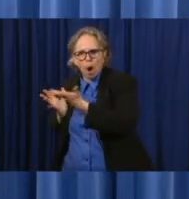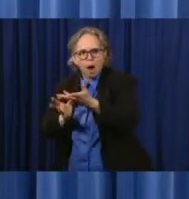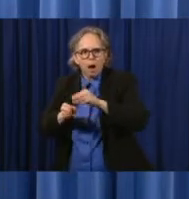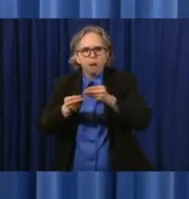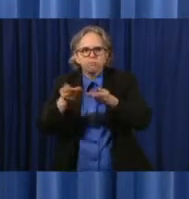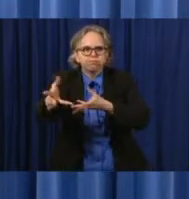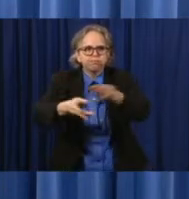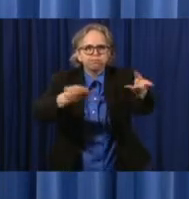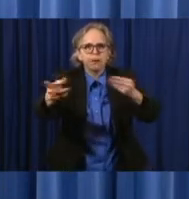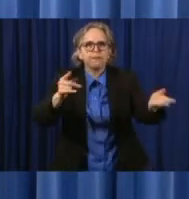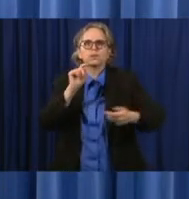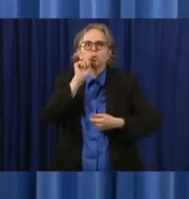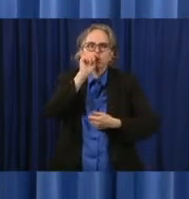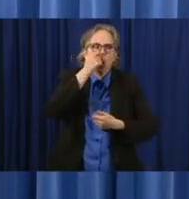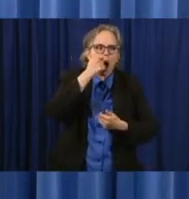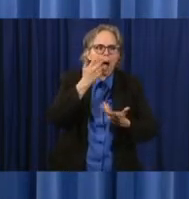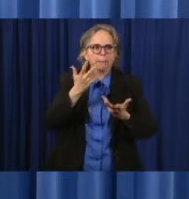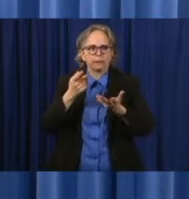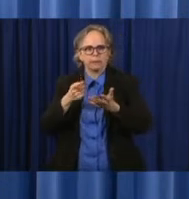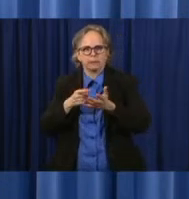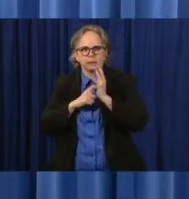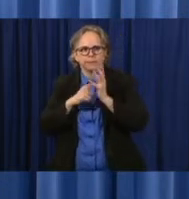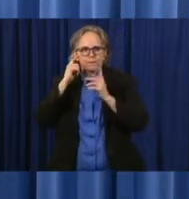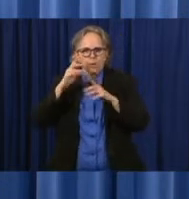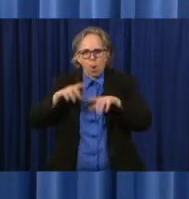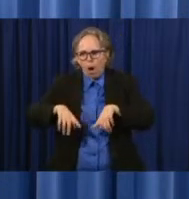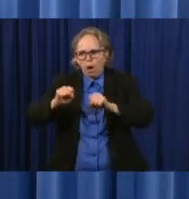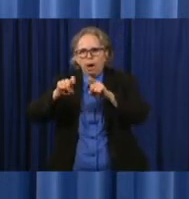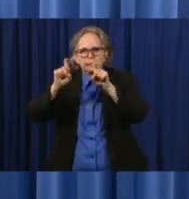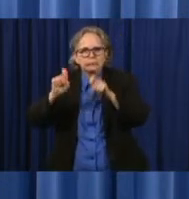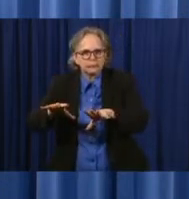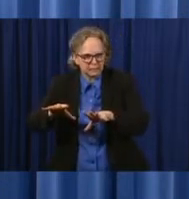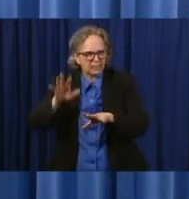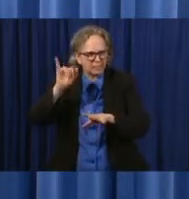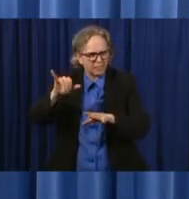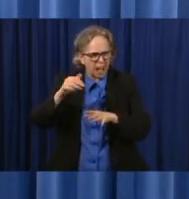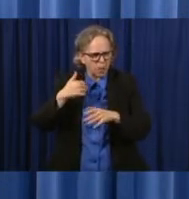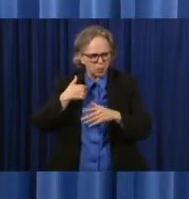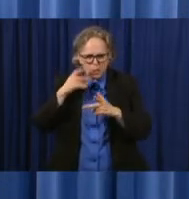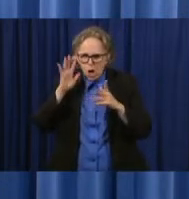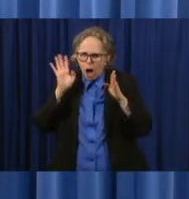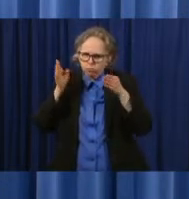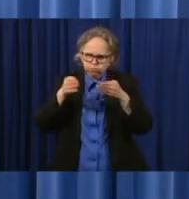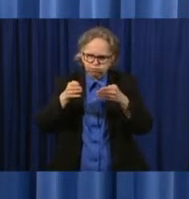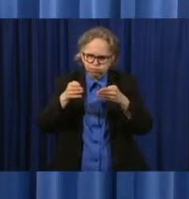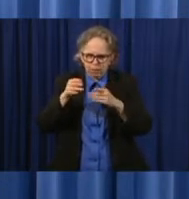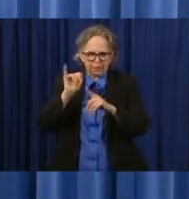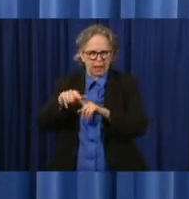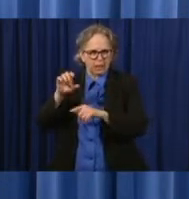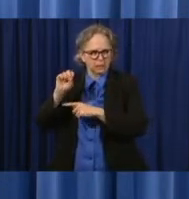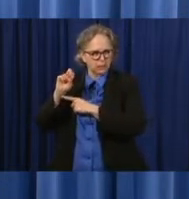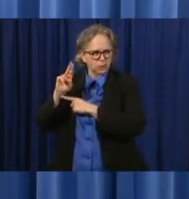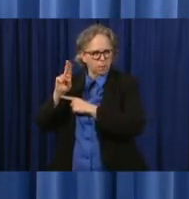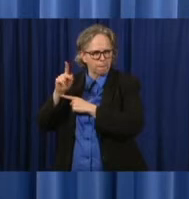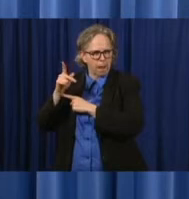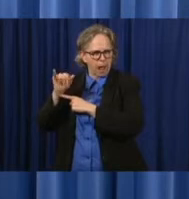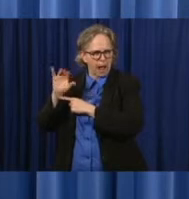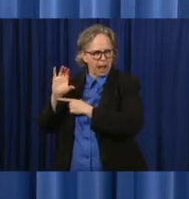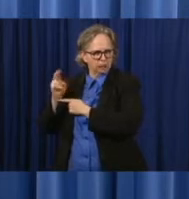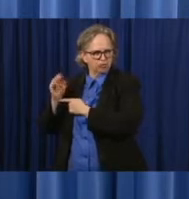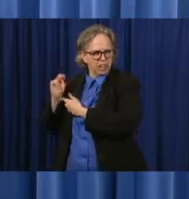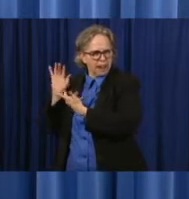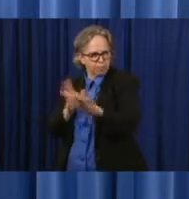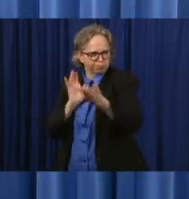with that testing. And so we're focusing on that. The other thing, Andy, that we're focused on is at the